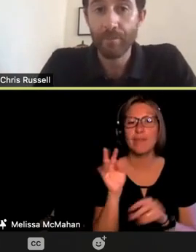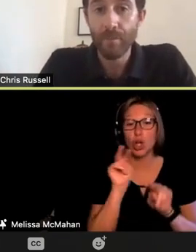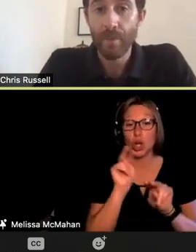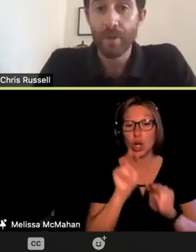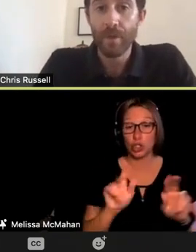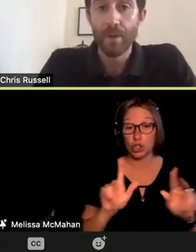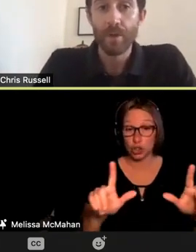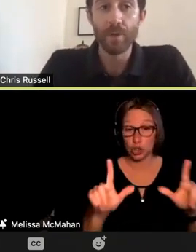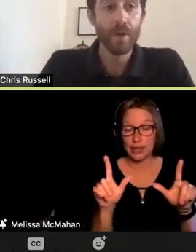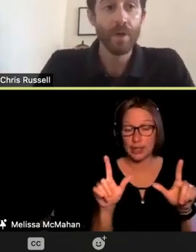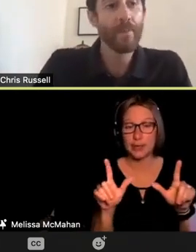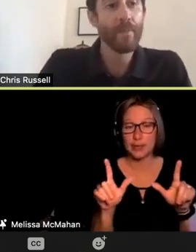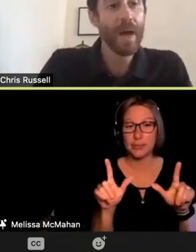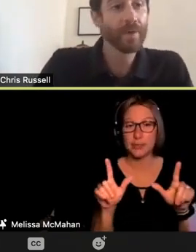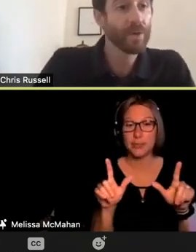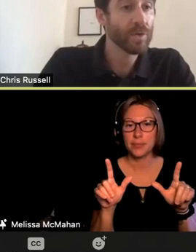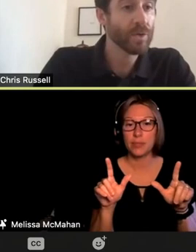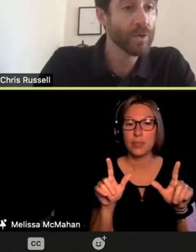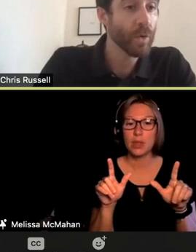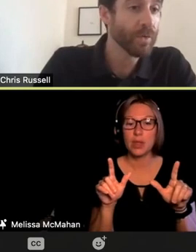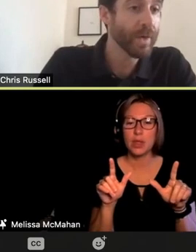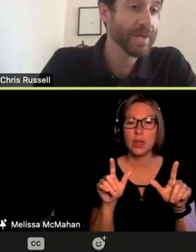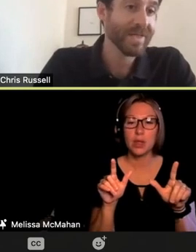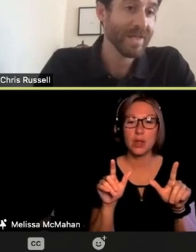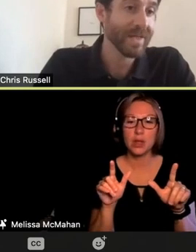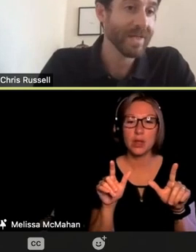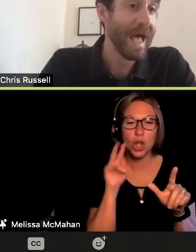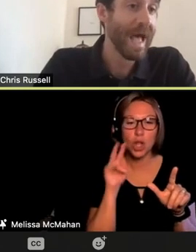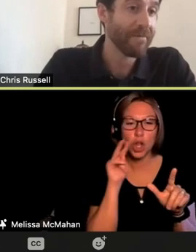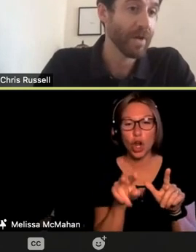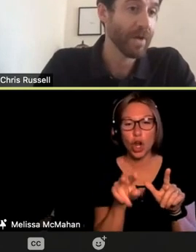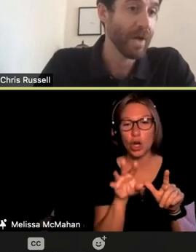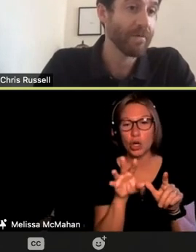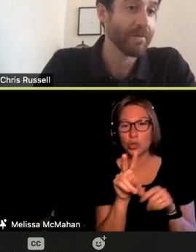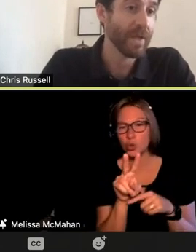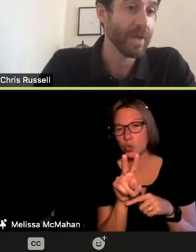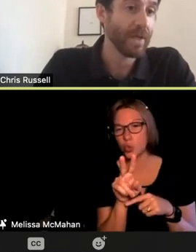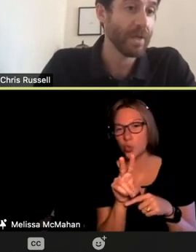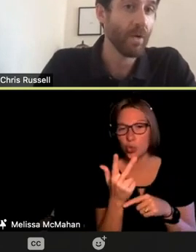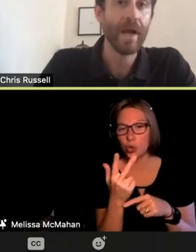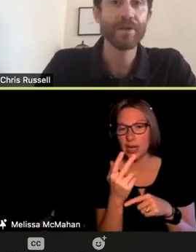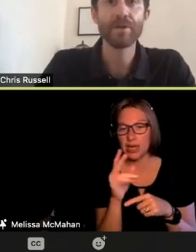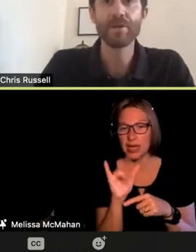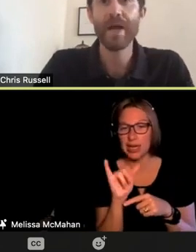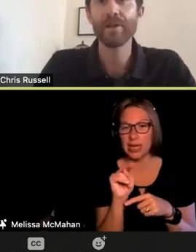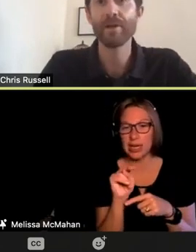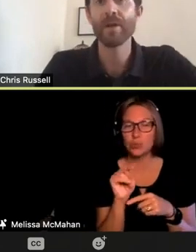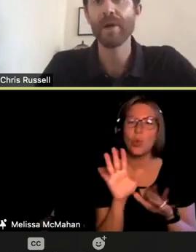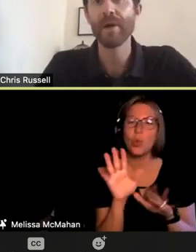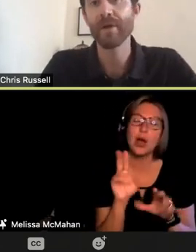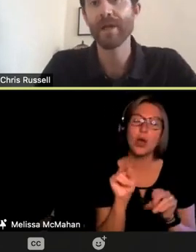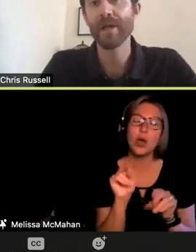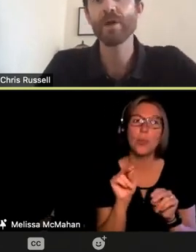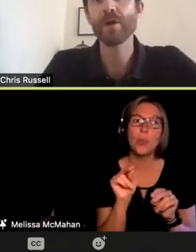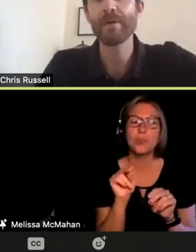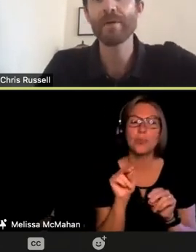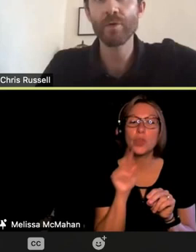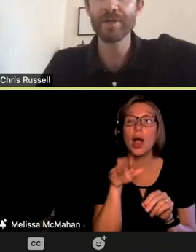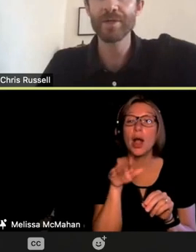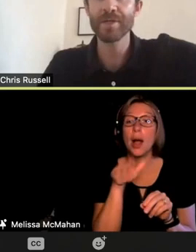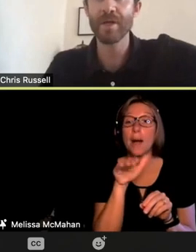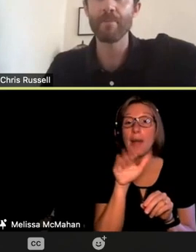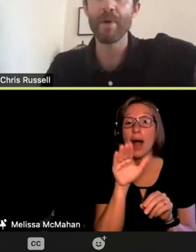now, look about 2 or 3 inches to the left of the, or actually try looking above. Okay, so